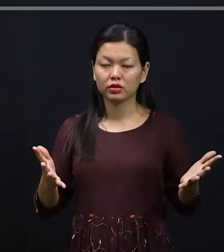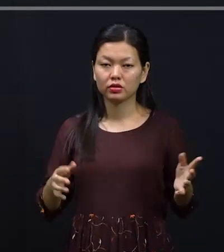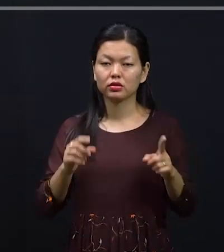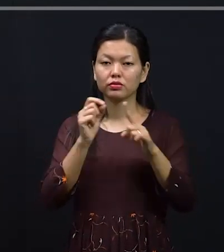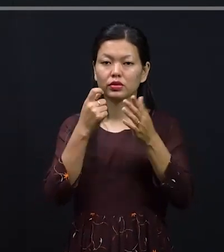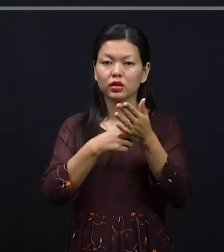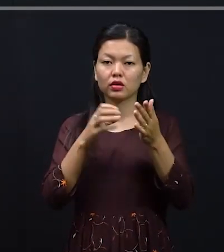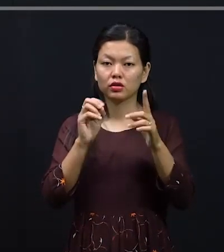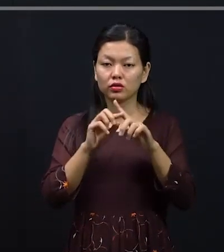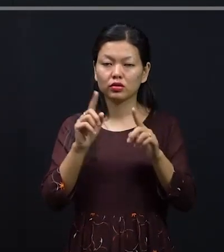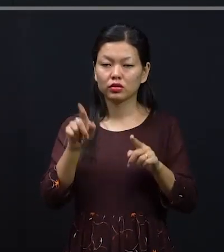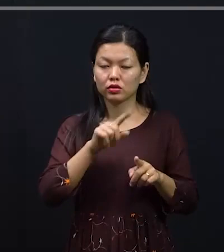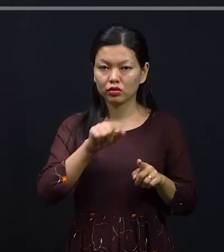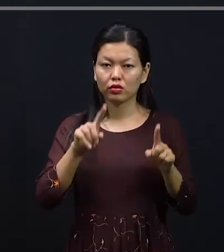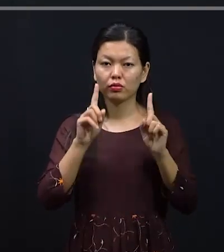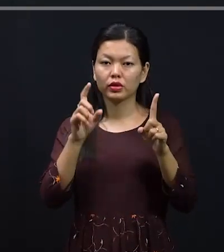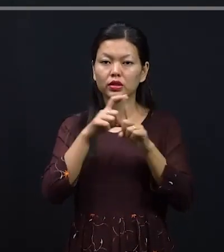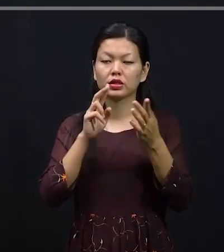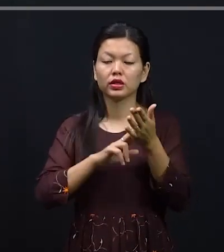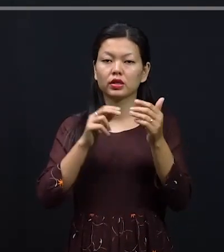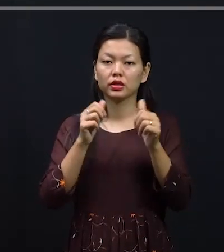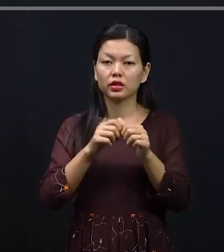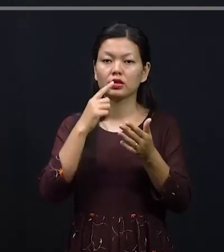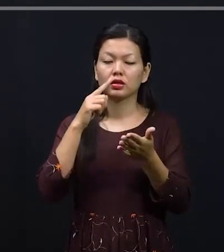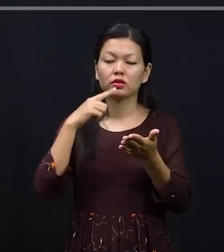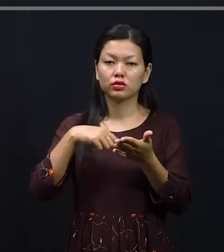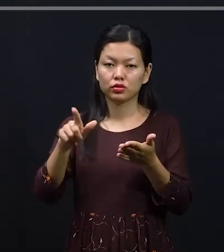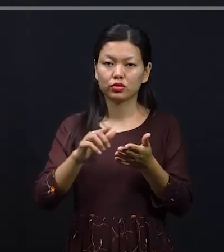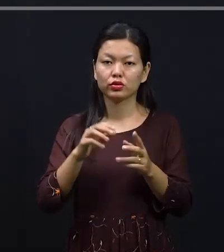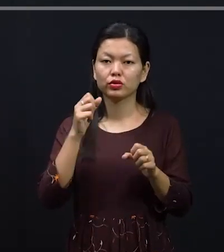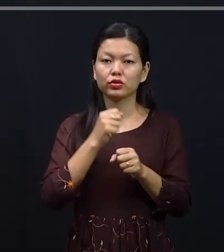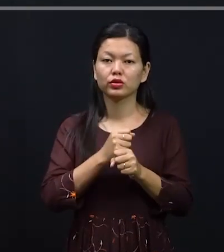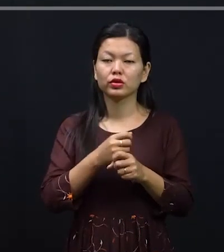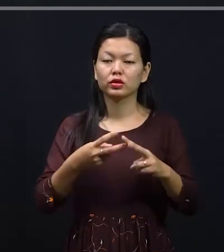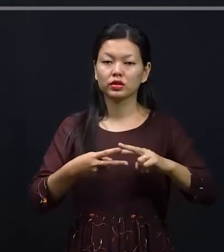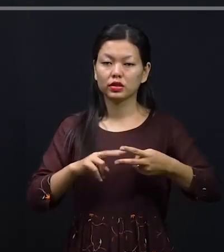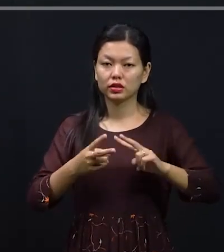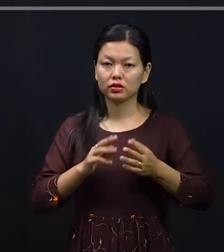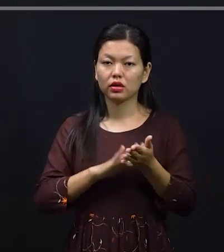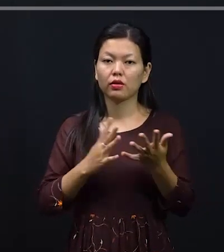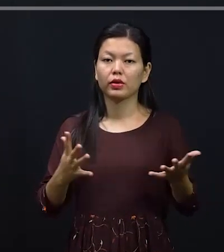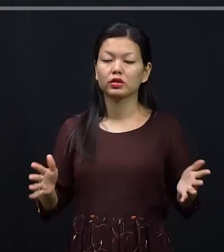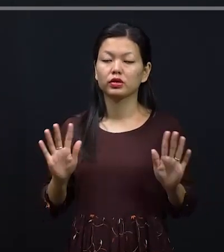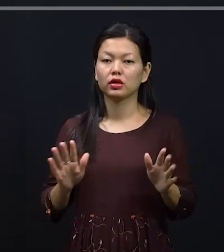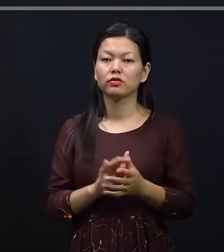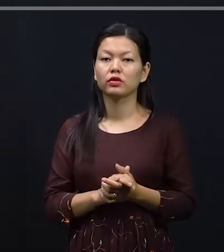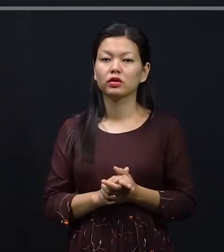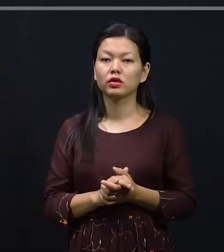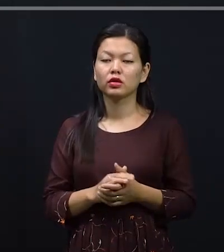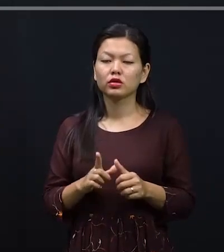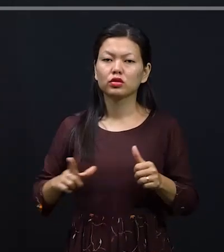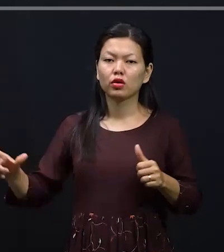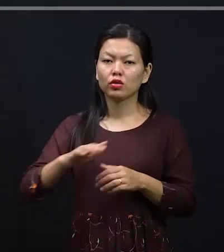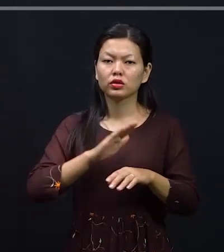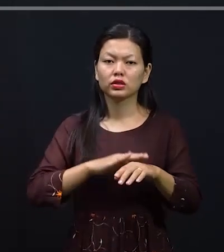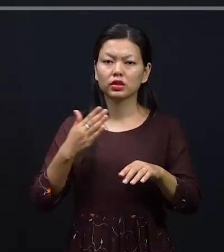and it is the DNA which is actually the genetic material. So from these experiments, from all of these